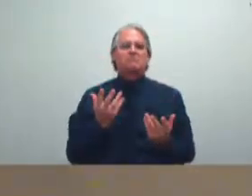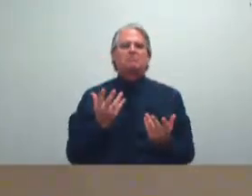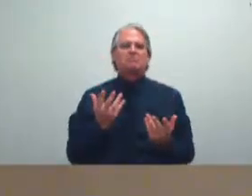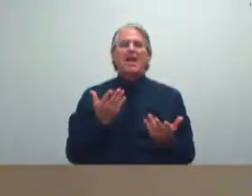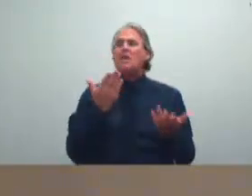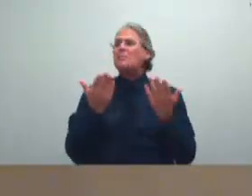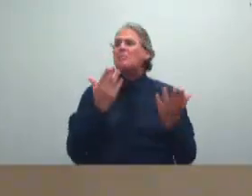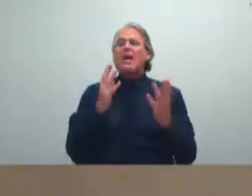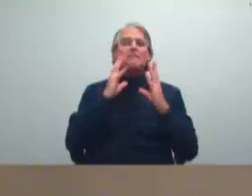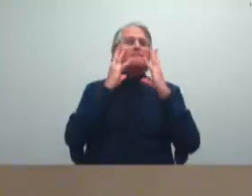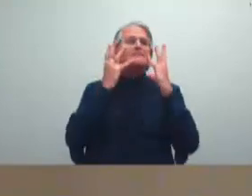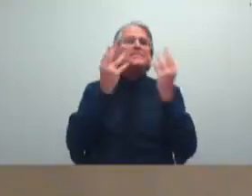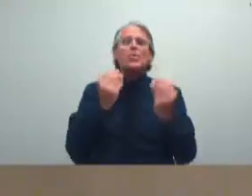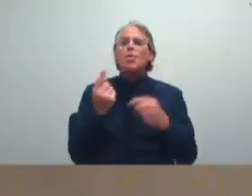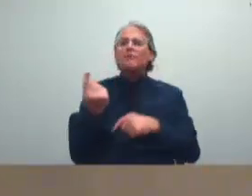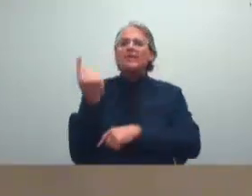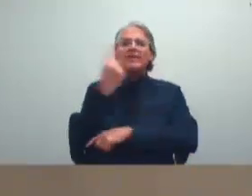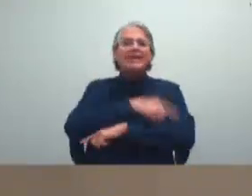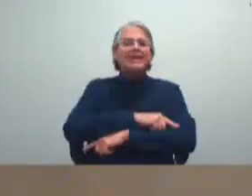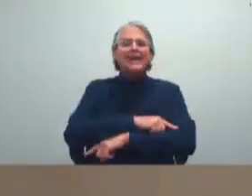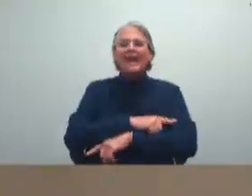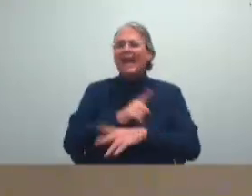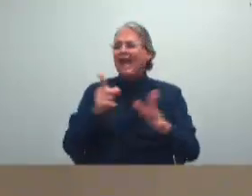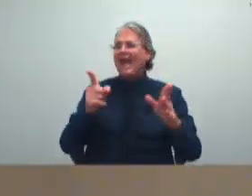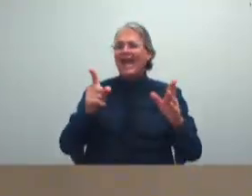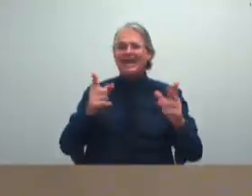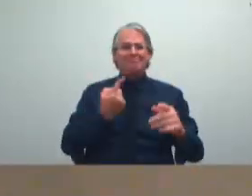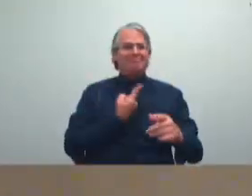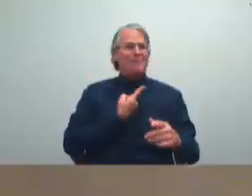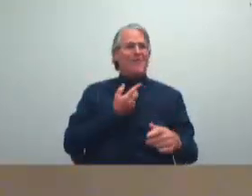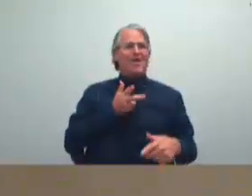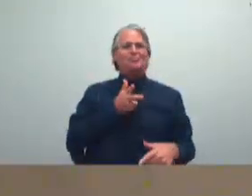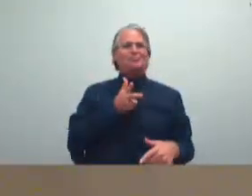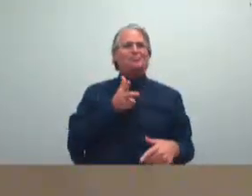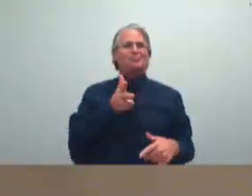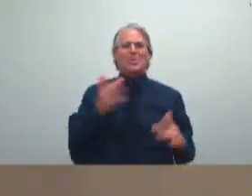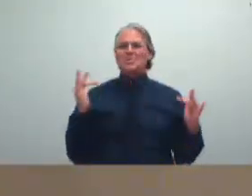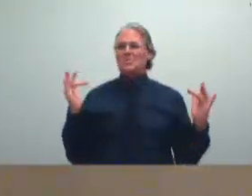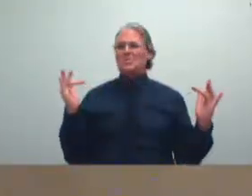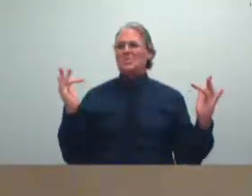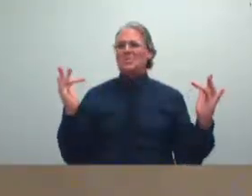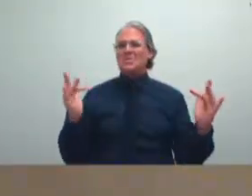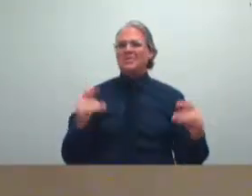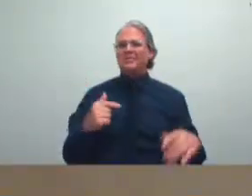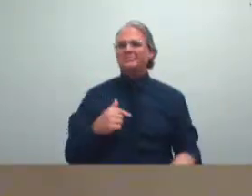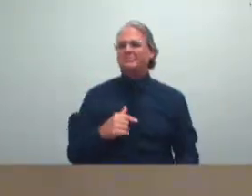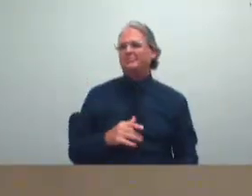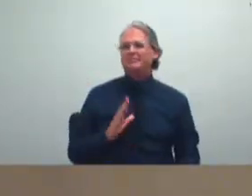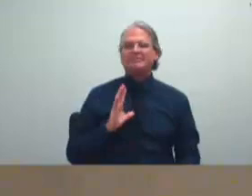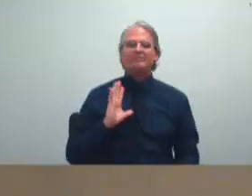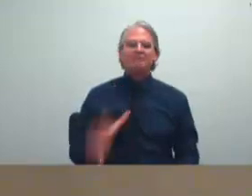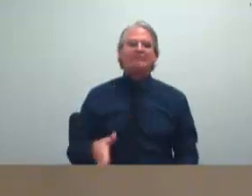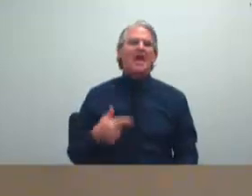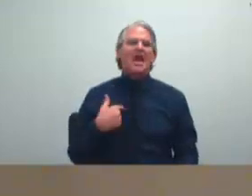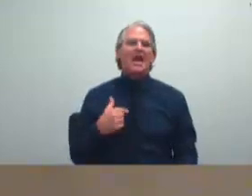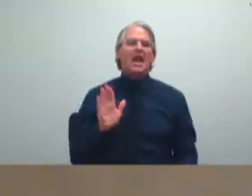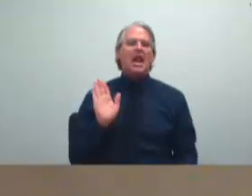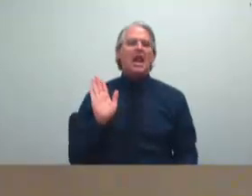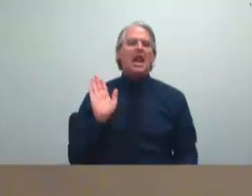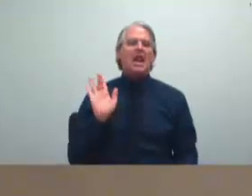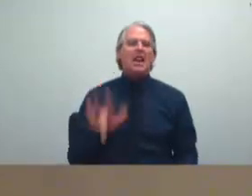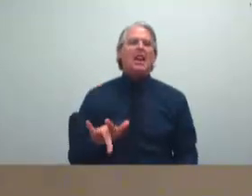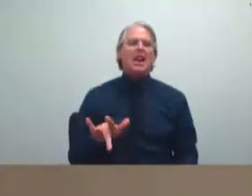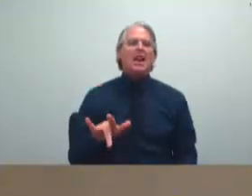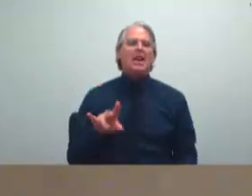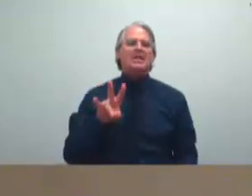on the road, and you might say, I'm going to risk it, maybe go 70. And that may even